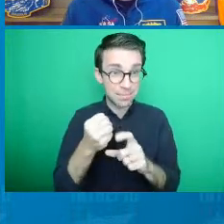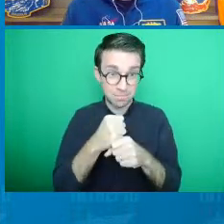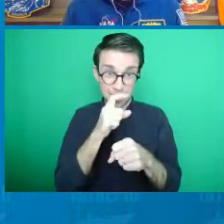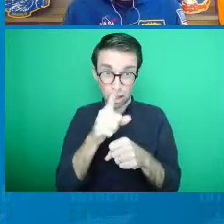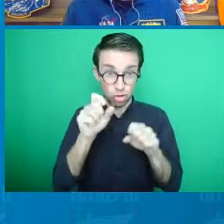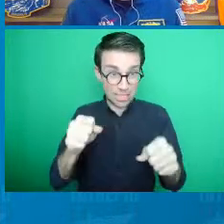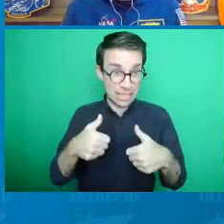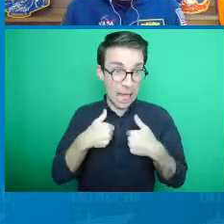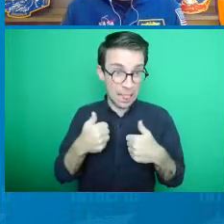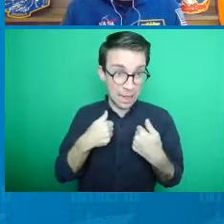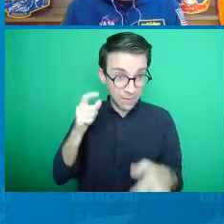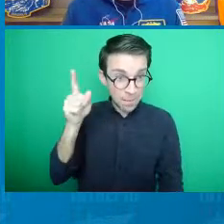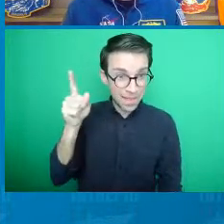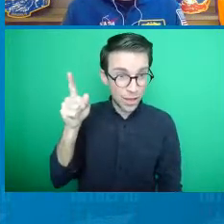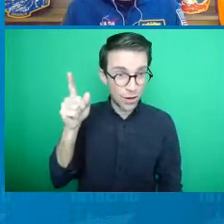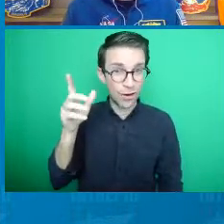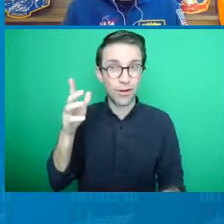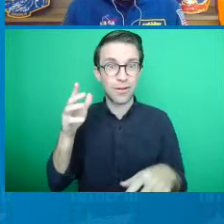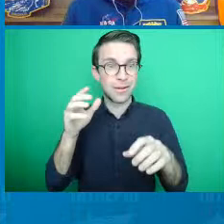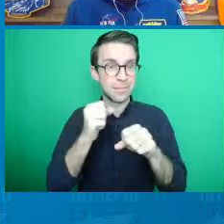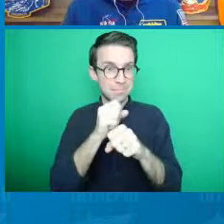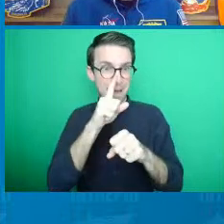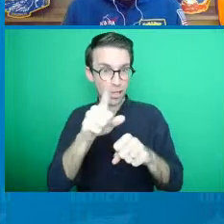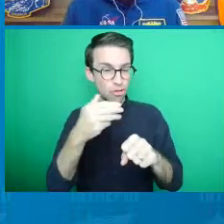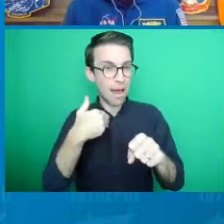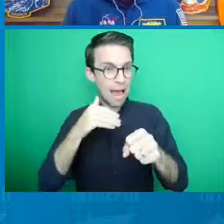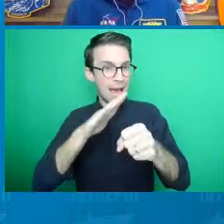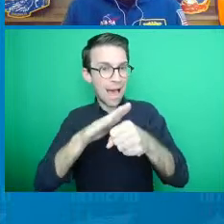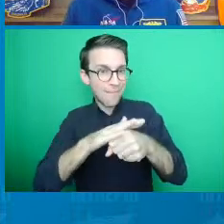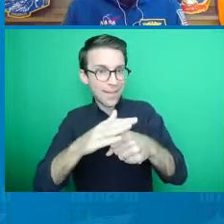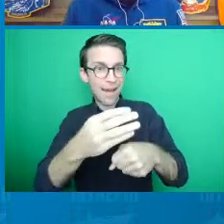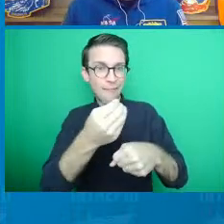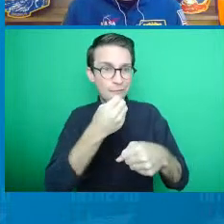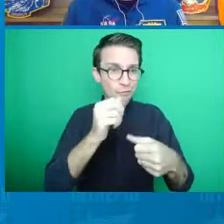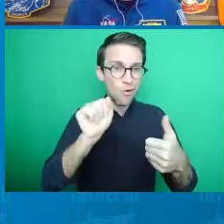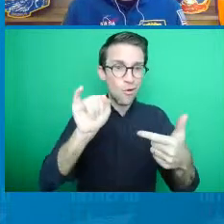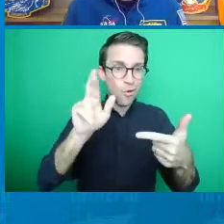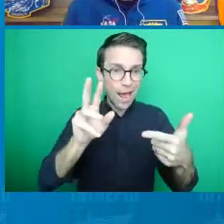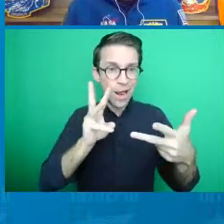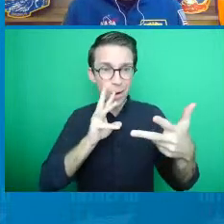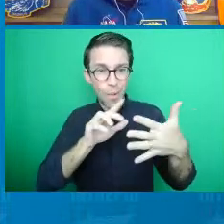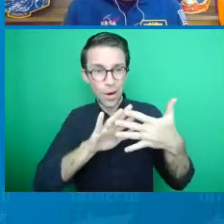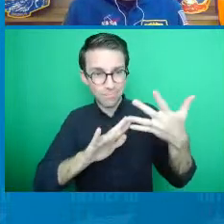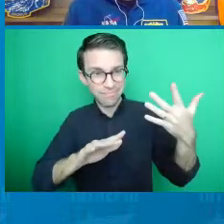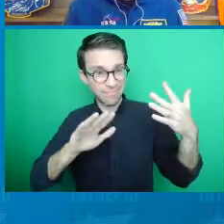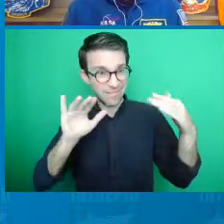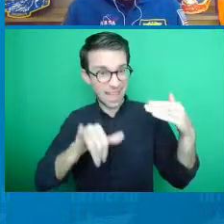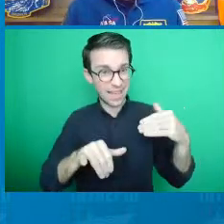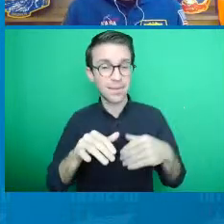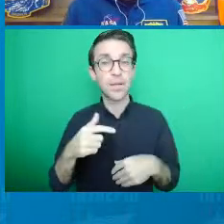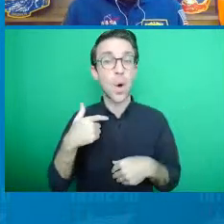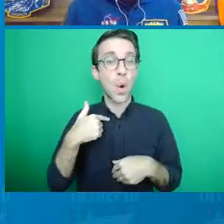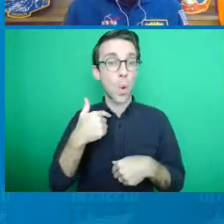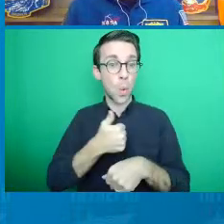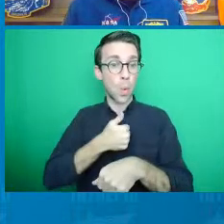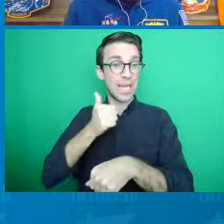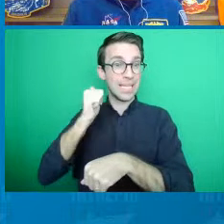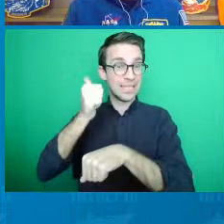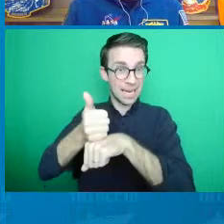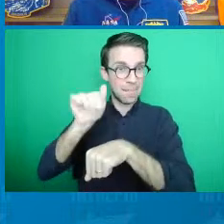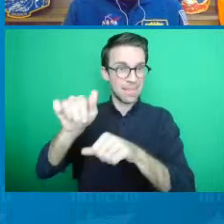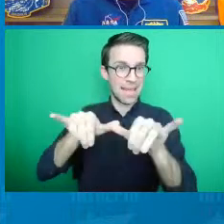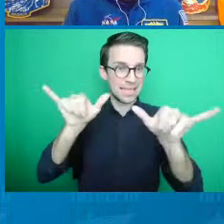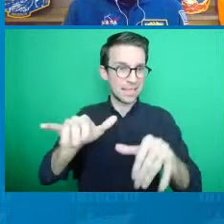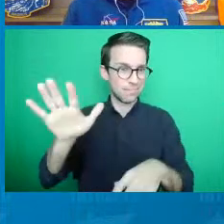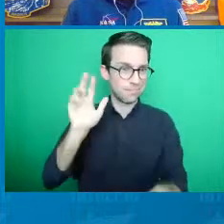the space station can support that many people is really important. And that's what we set up in 2008.